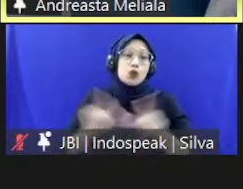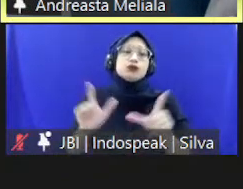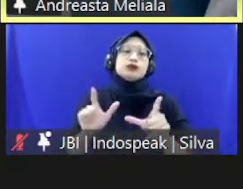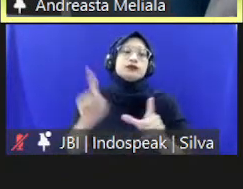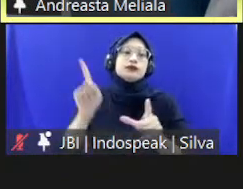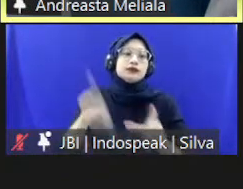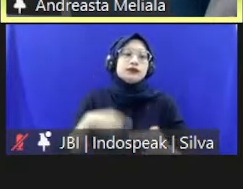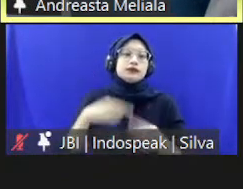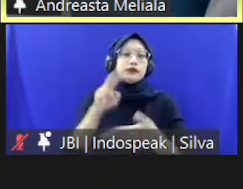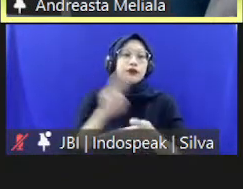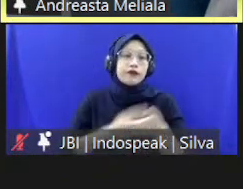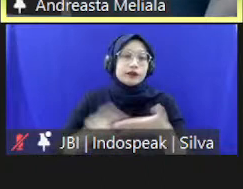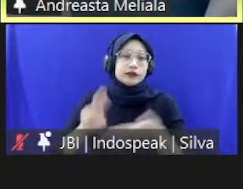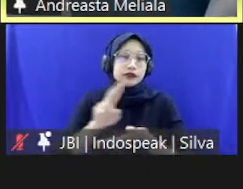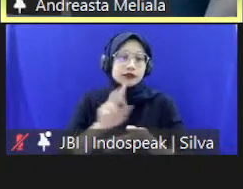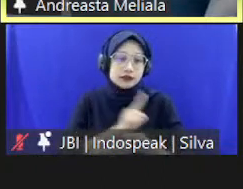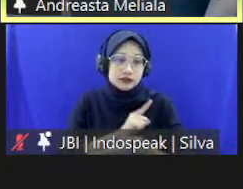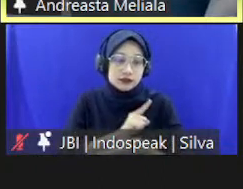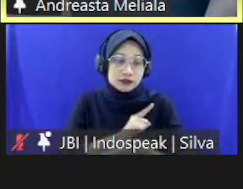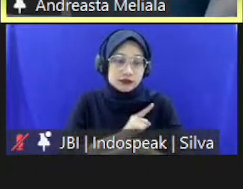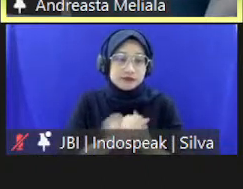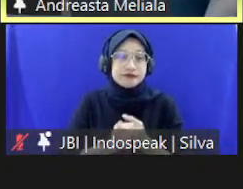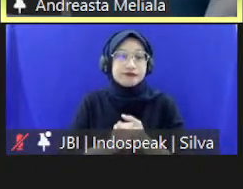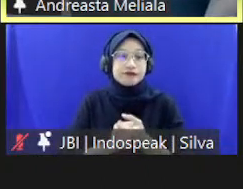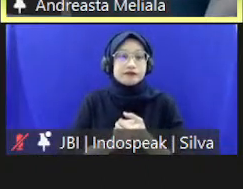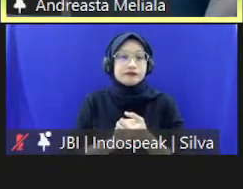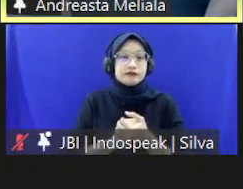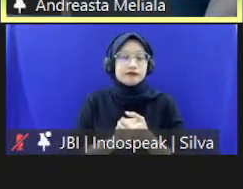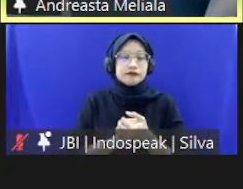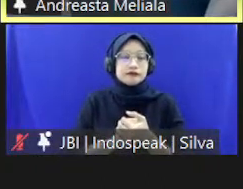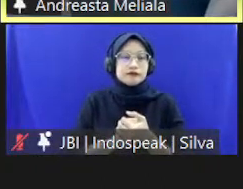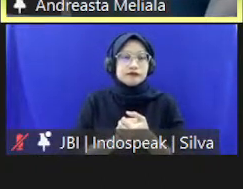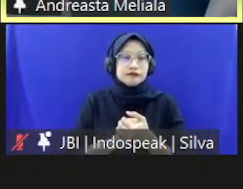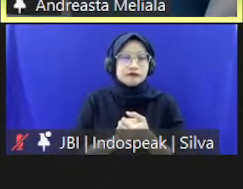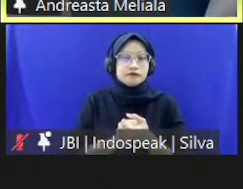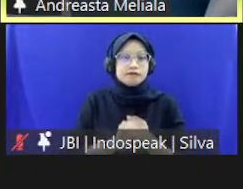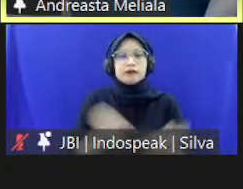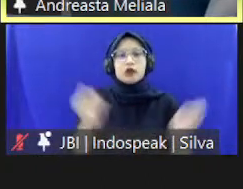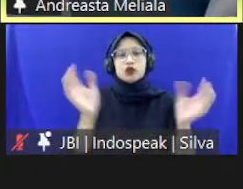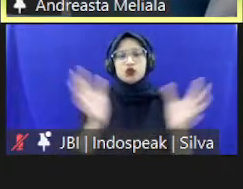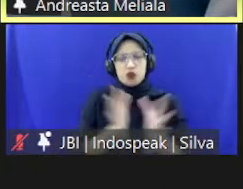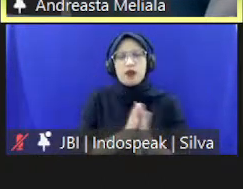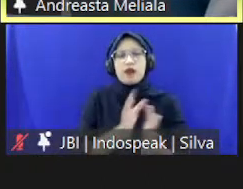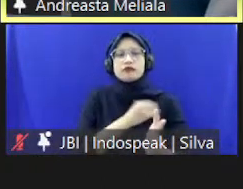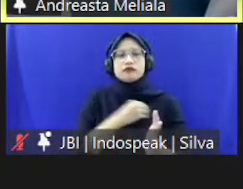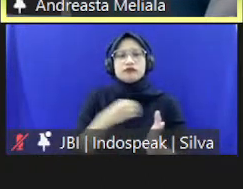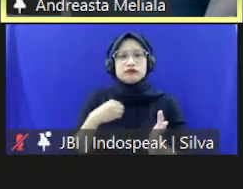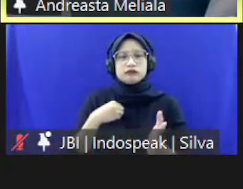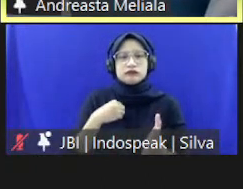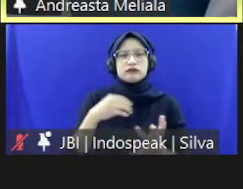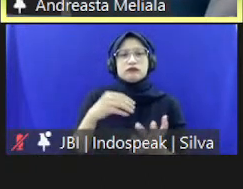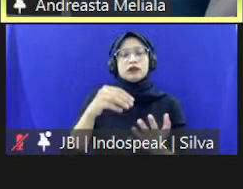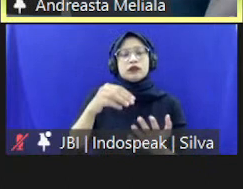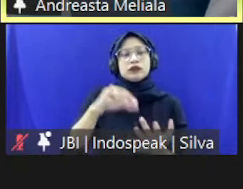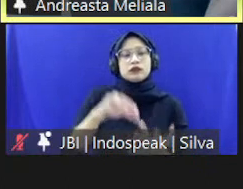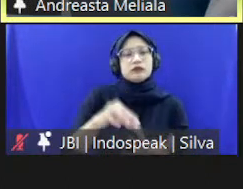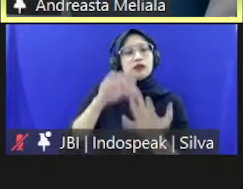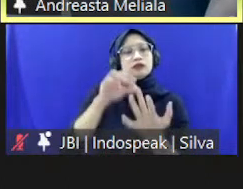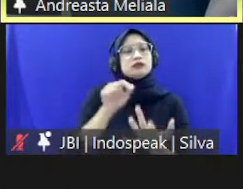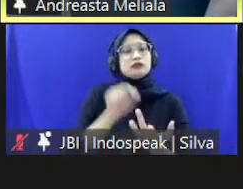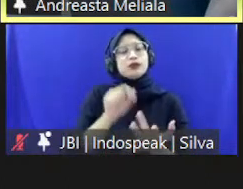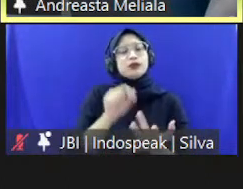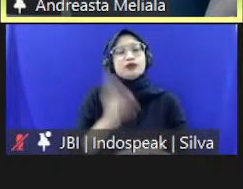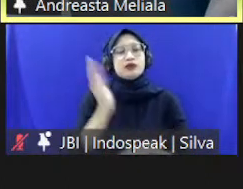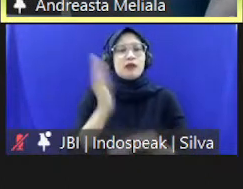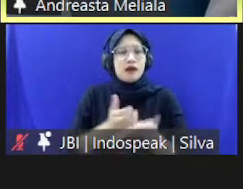the capacity of production is limited despite of high intention of the GP to be a medical specialist. So